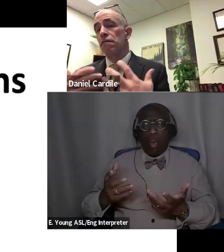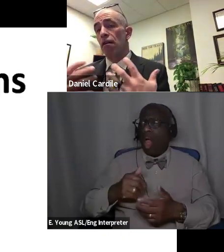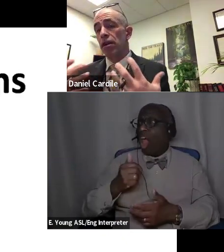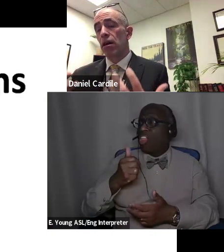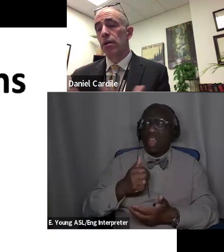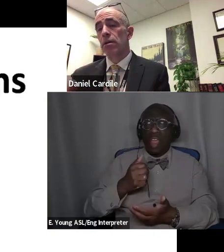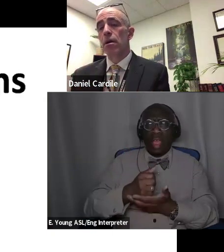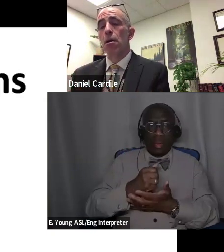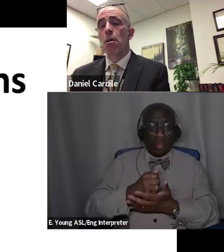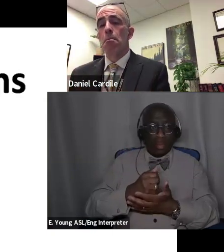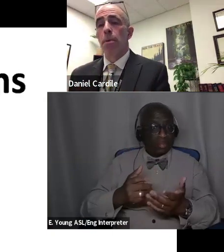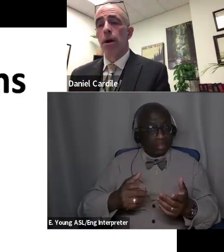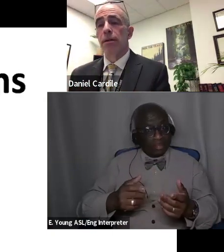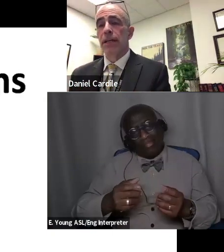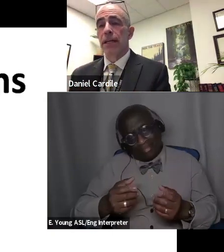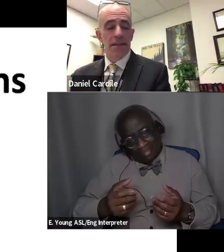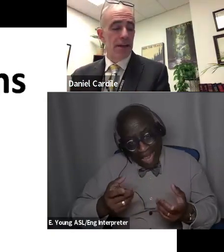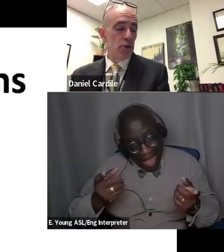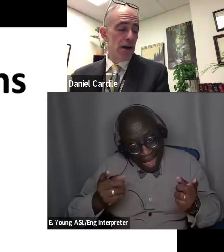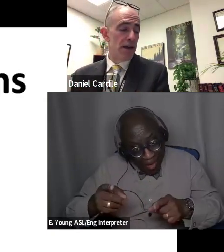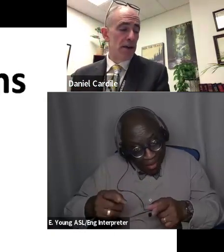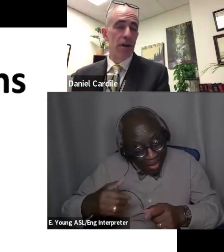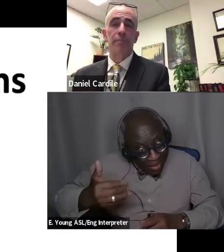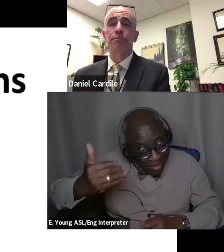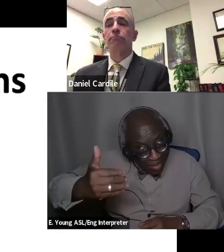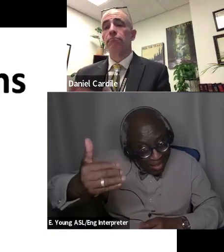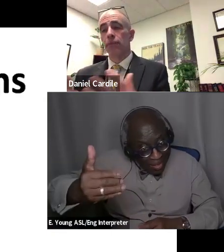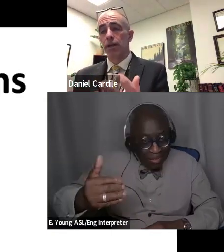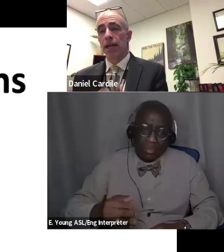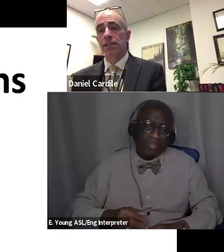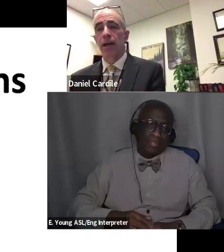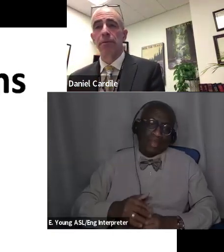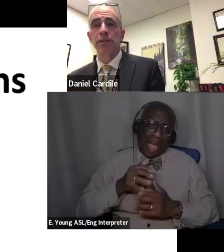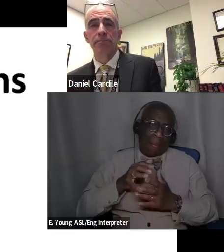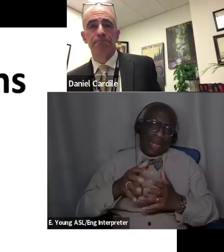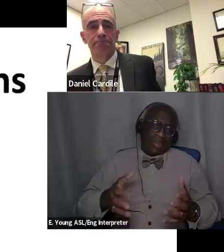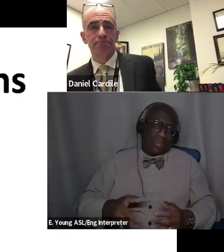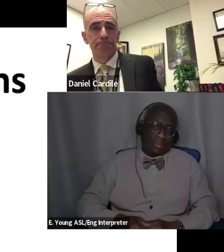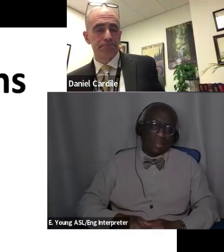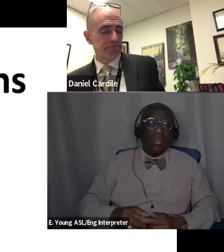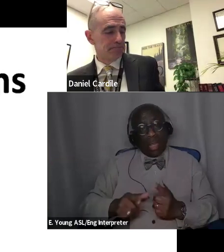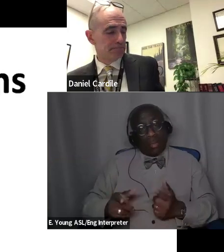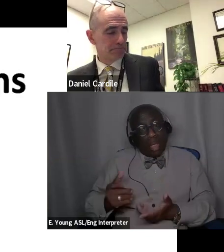not very common, but they do have that right. Next slide, please.